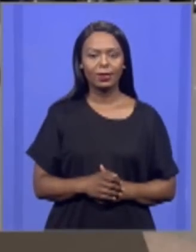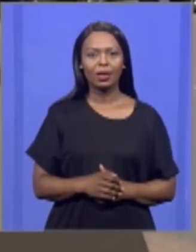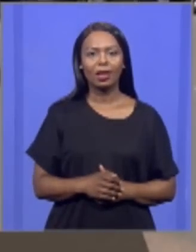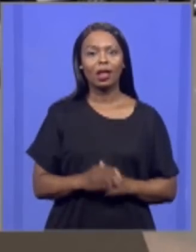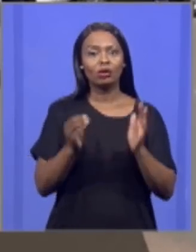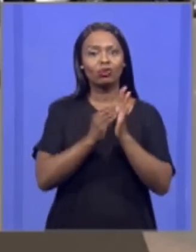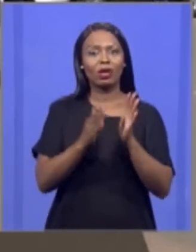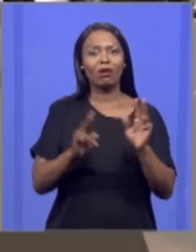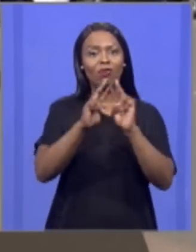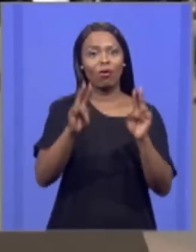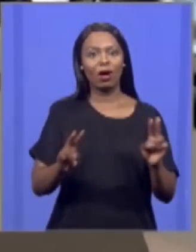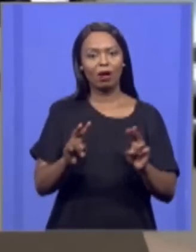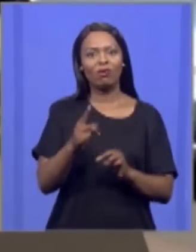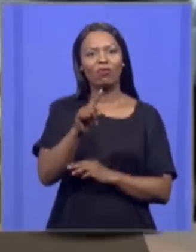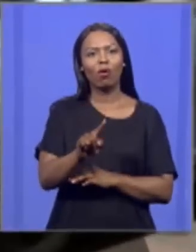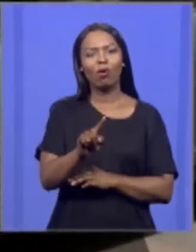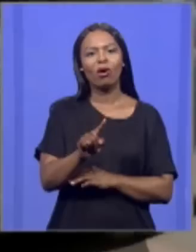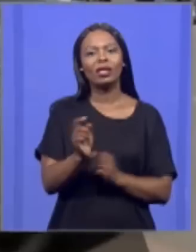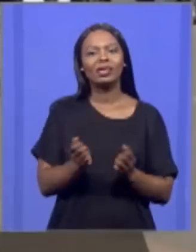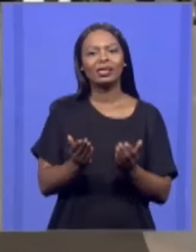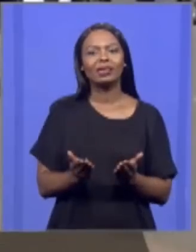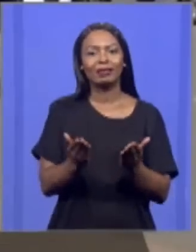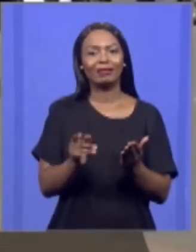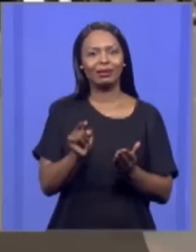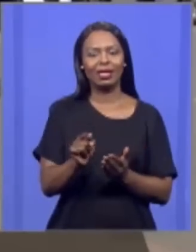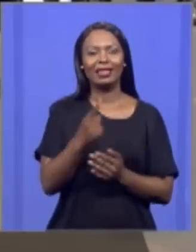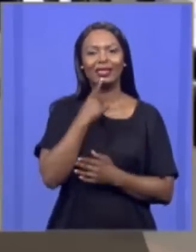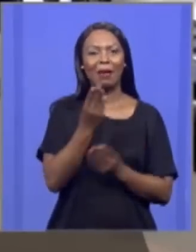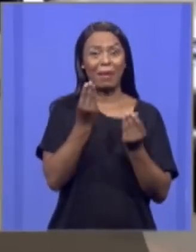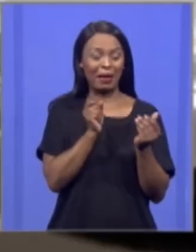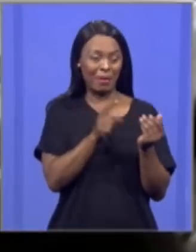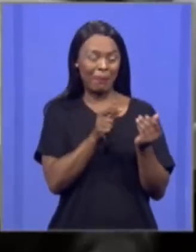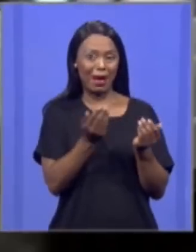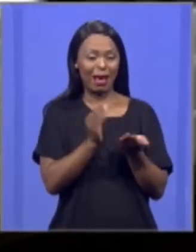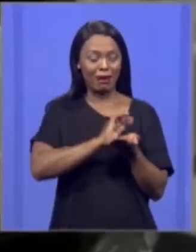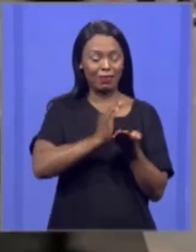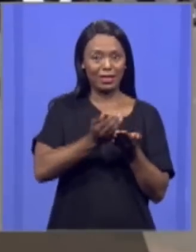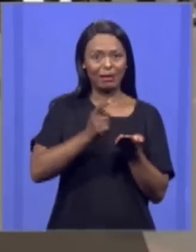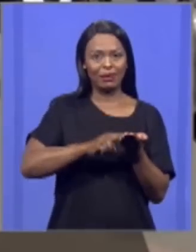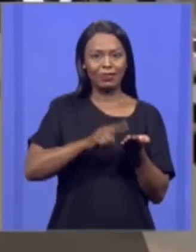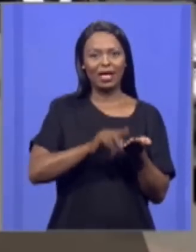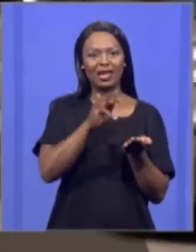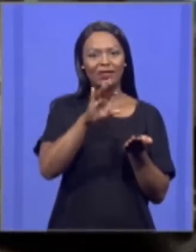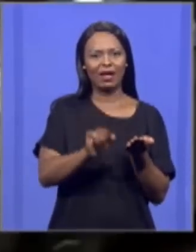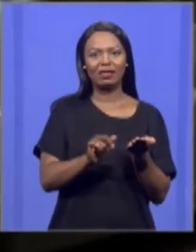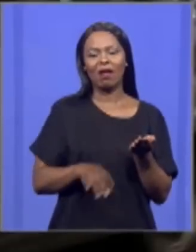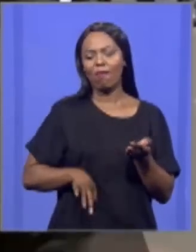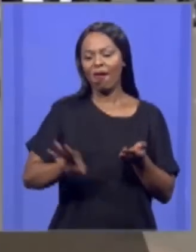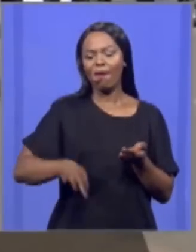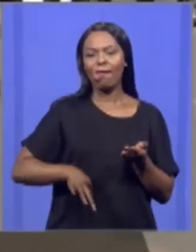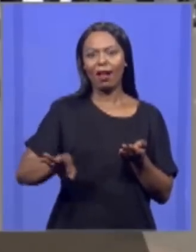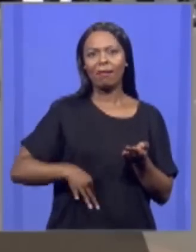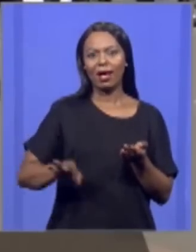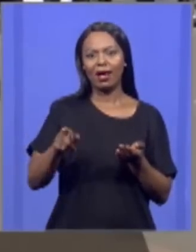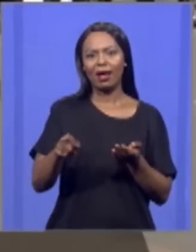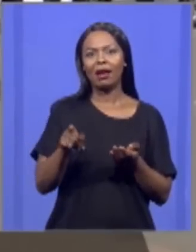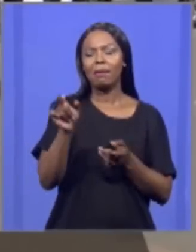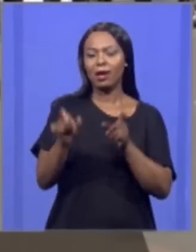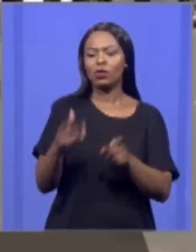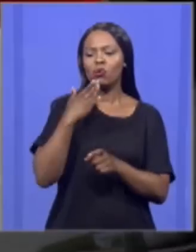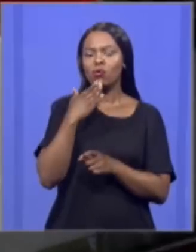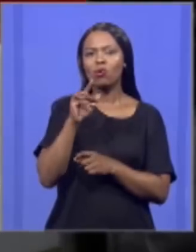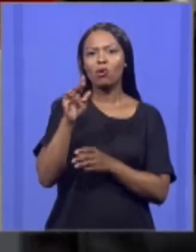Student Forum for Service Delivery e re mašeleng a NSFAS a senyega ka go lefelela megolo ya bahlankedi ba NSFAS